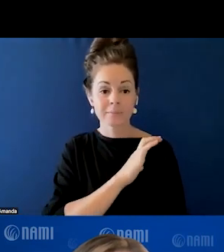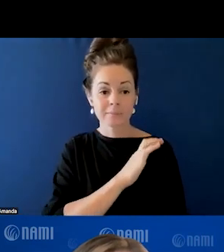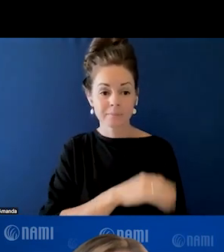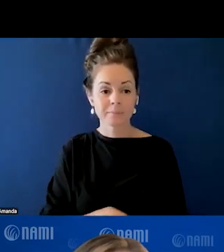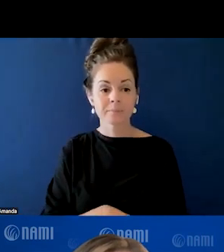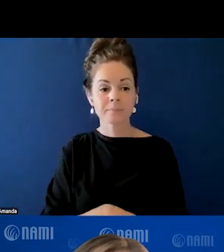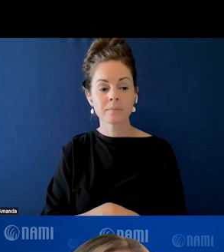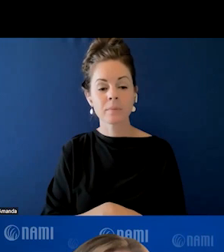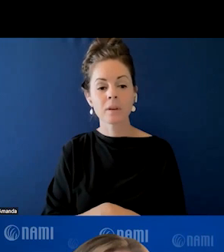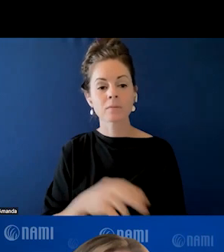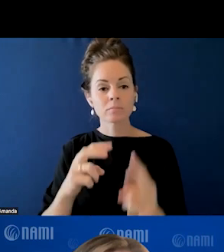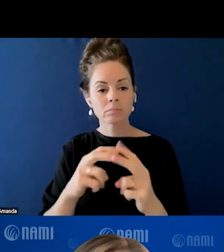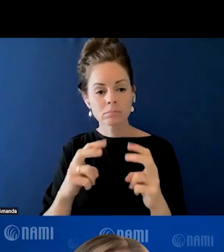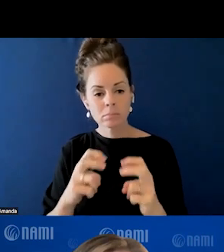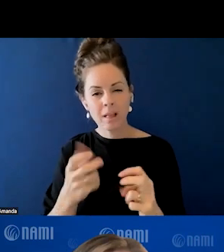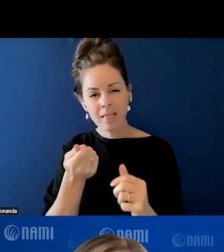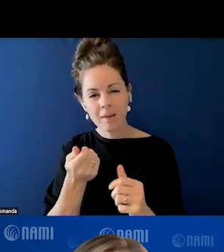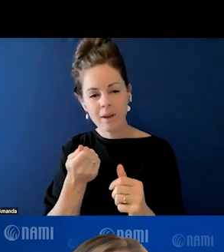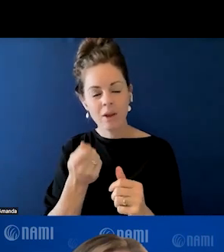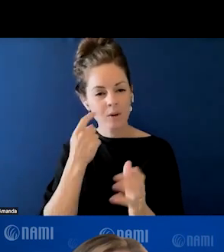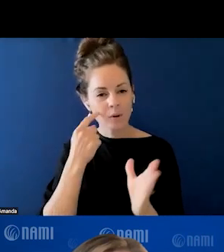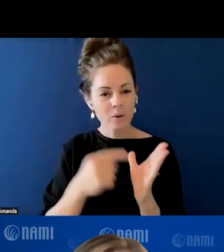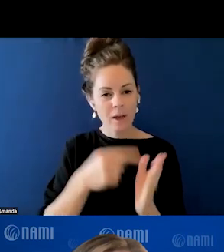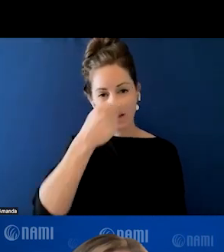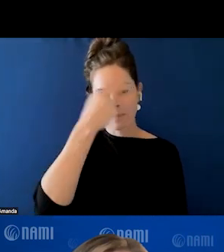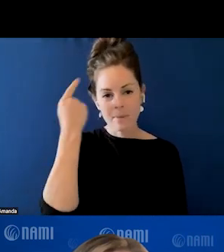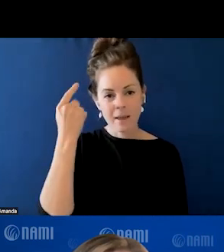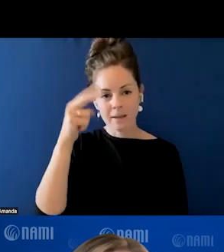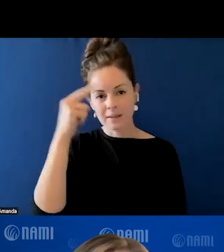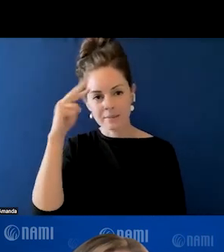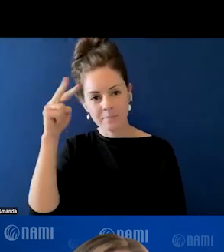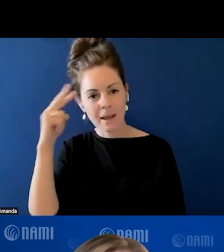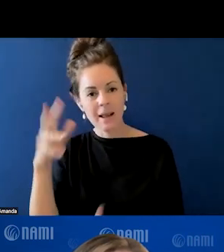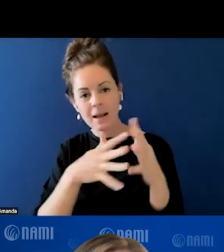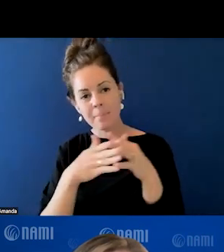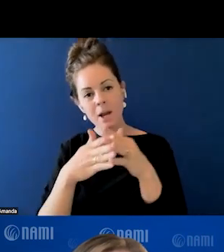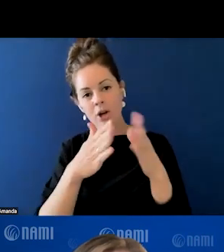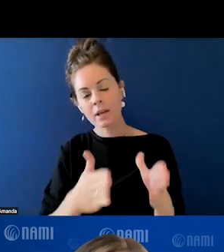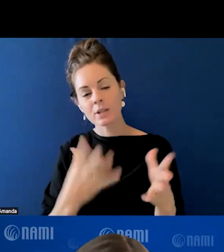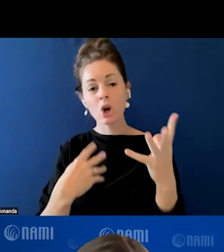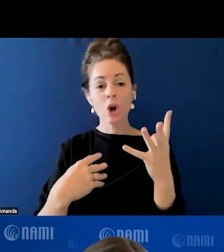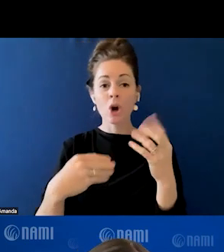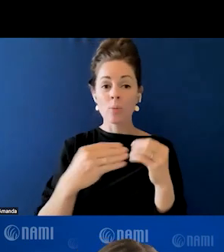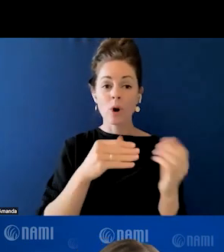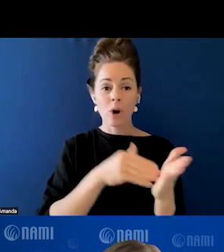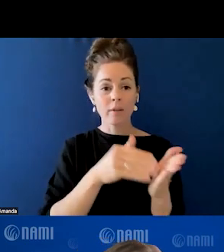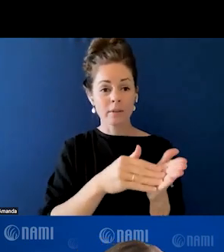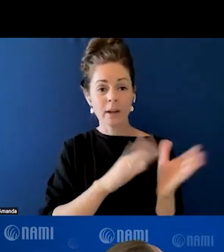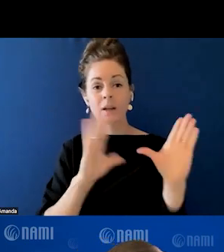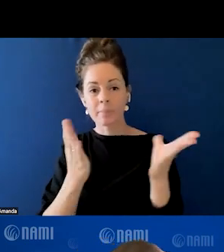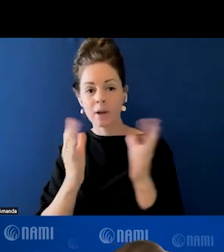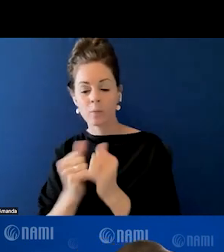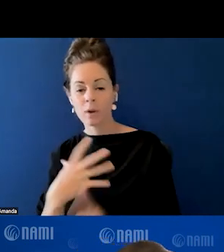this down demographically a bit, we also found that Black and Hispanic Americans were more likely than white Americans to say